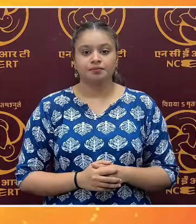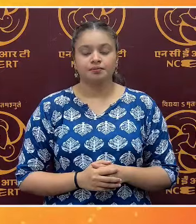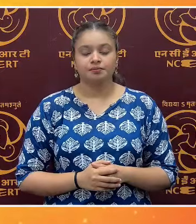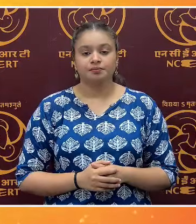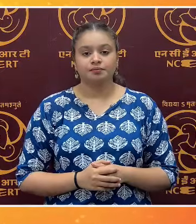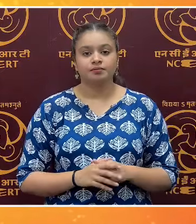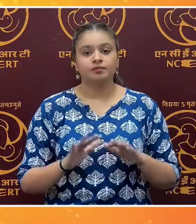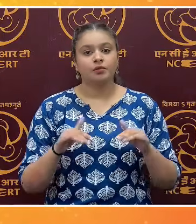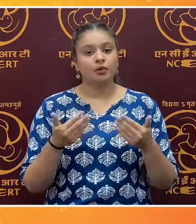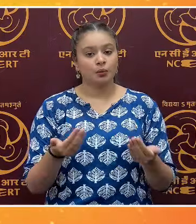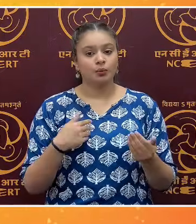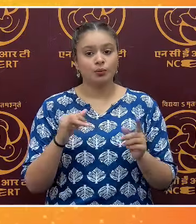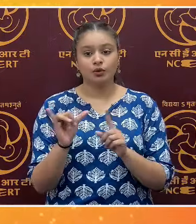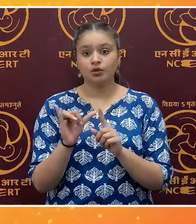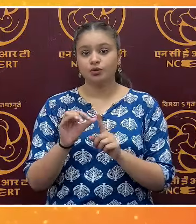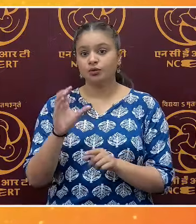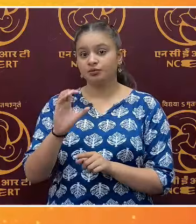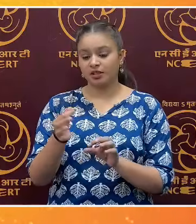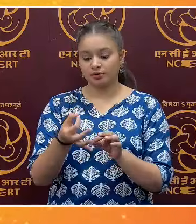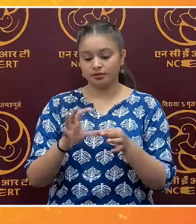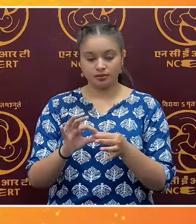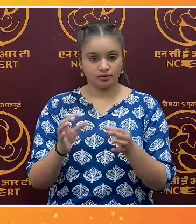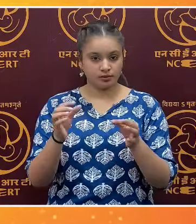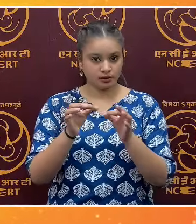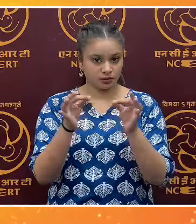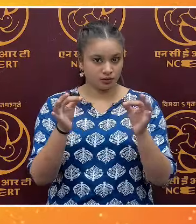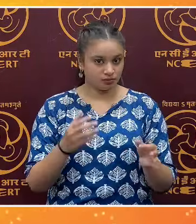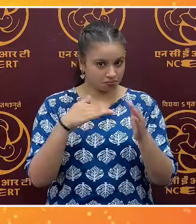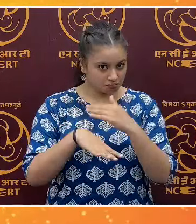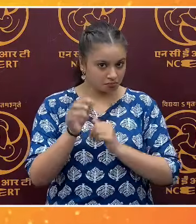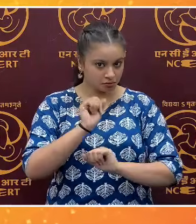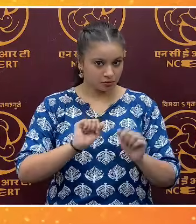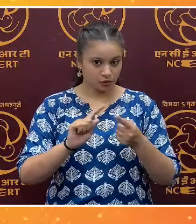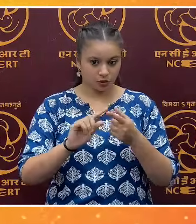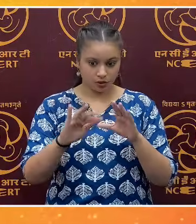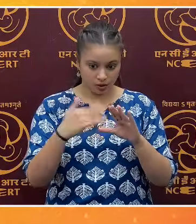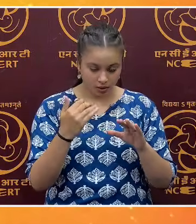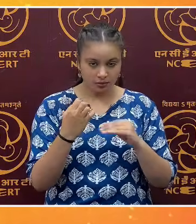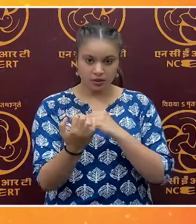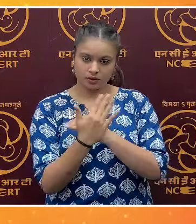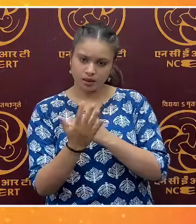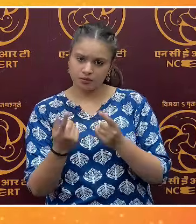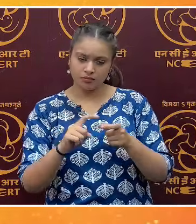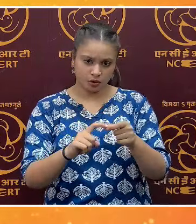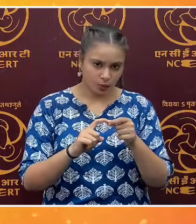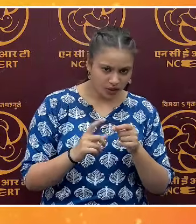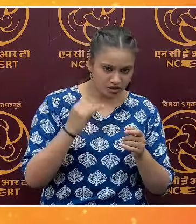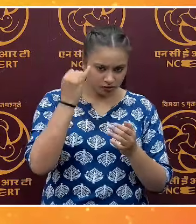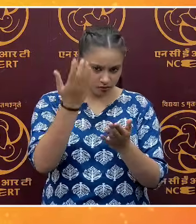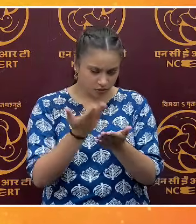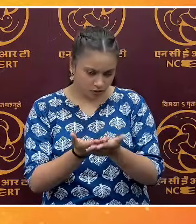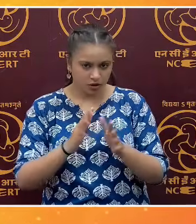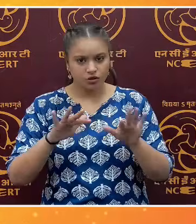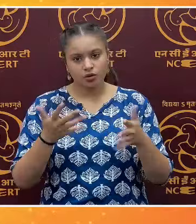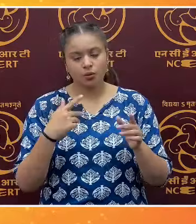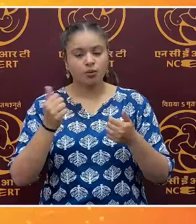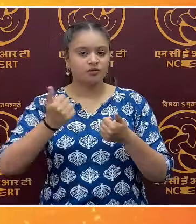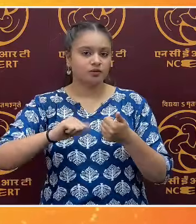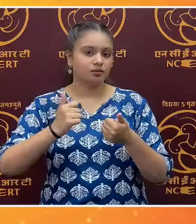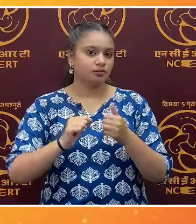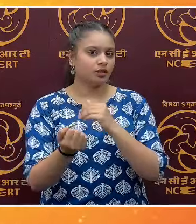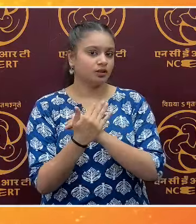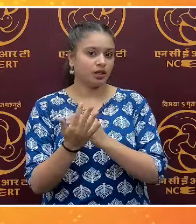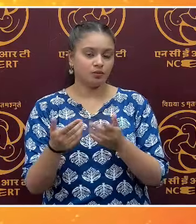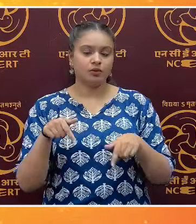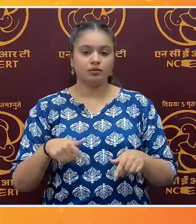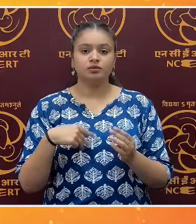CIET.nic.in. And on our YouTube handle NCERT Official, you can send us your questions, suggestions and your feedback. To